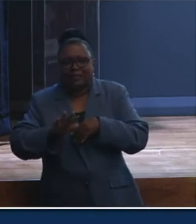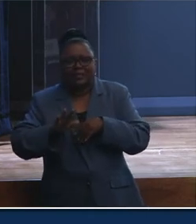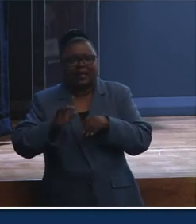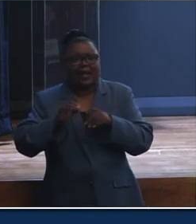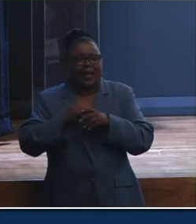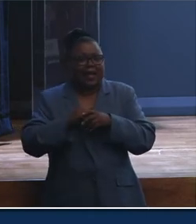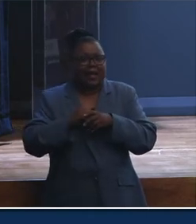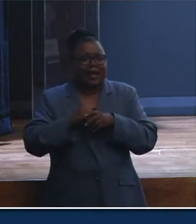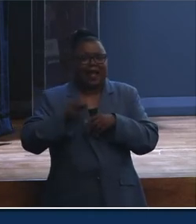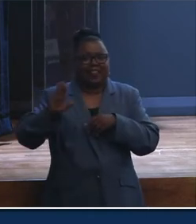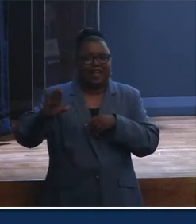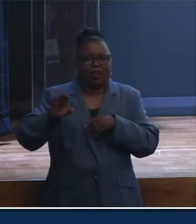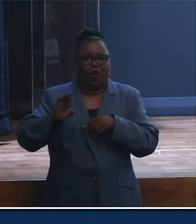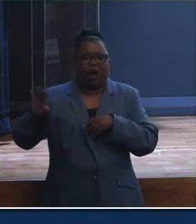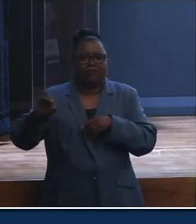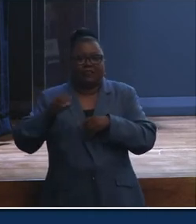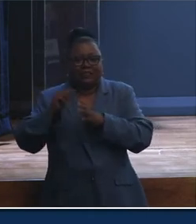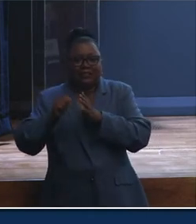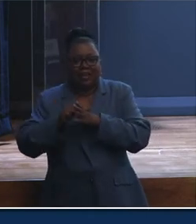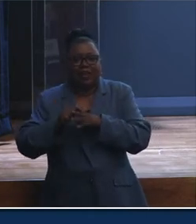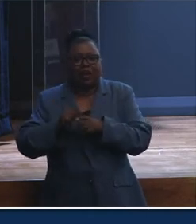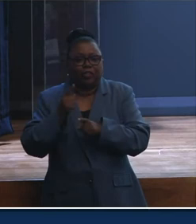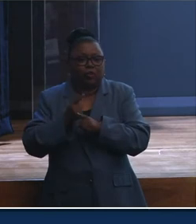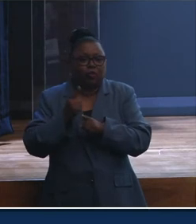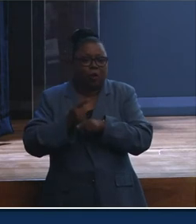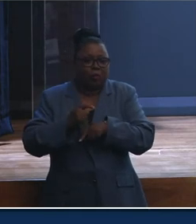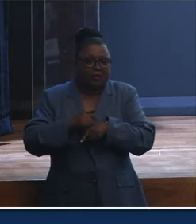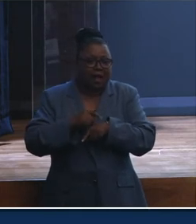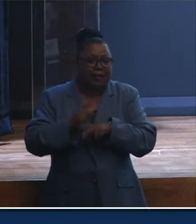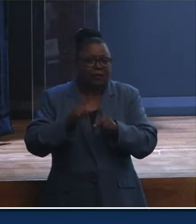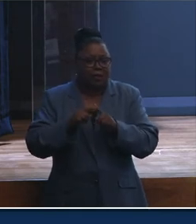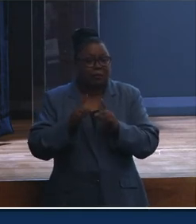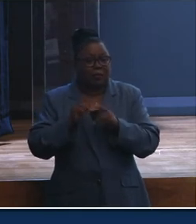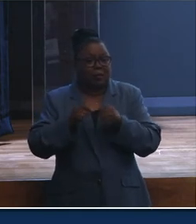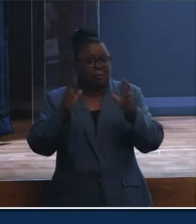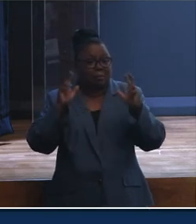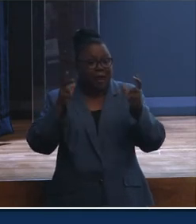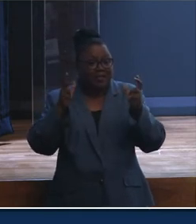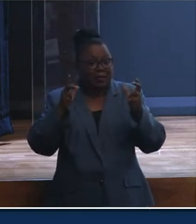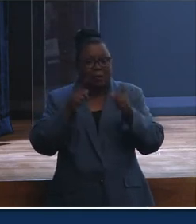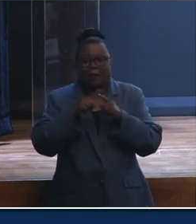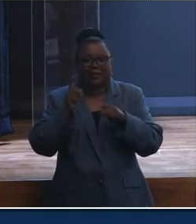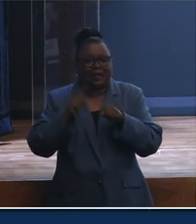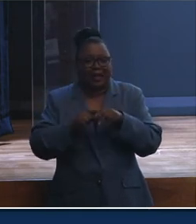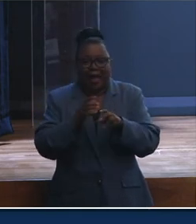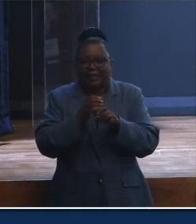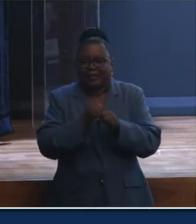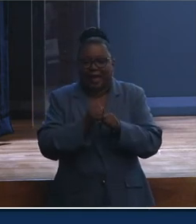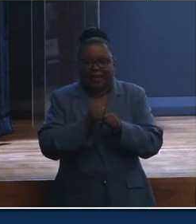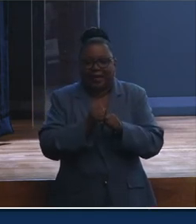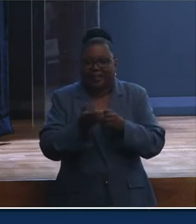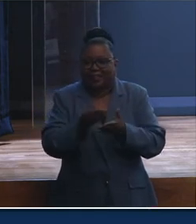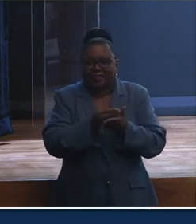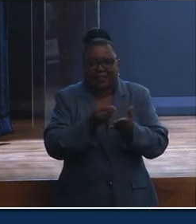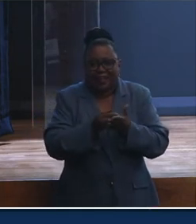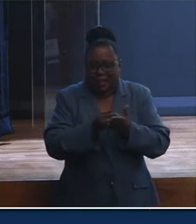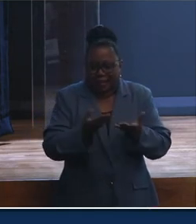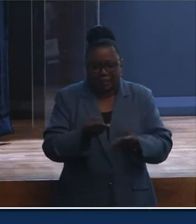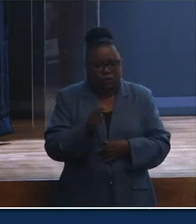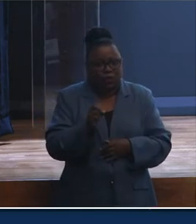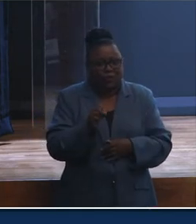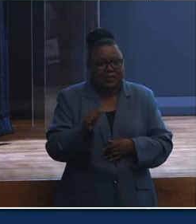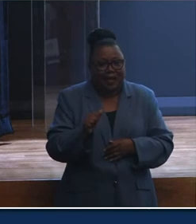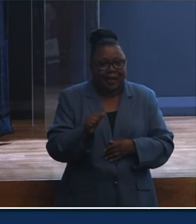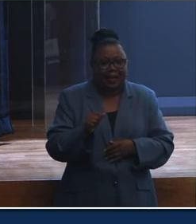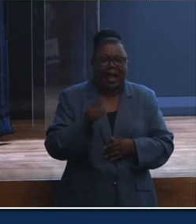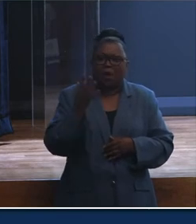in their off season, the normal time that folks play basketball? It's because they can't get the income here in the United States.